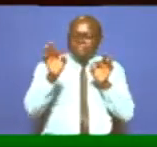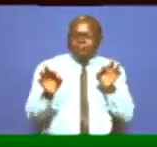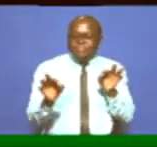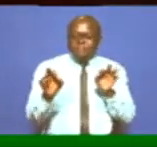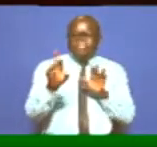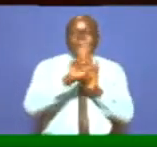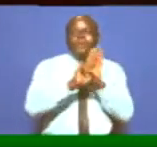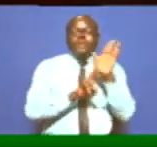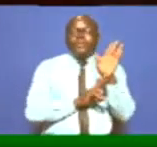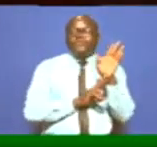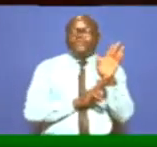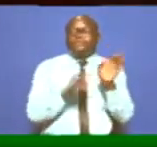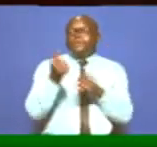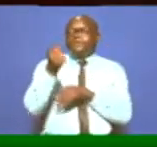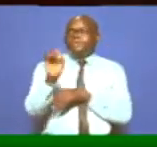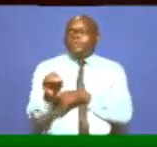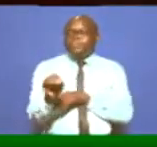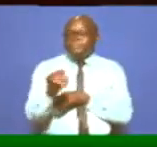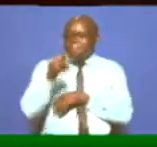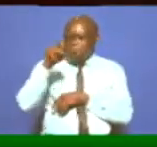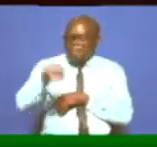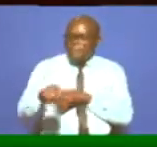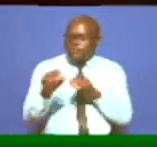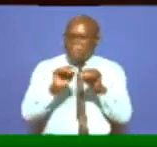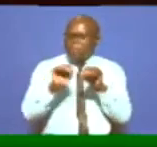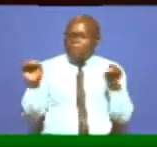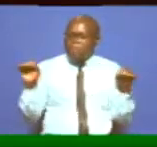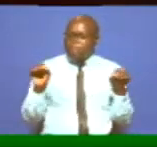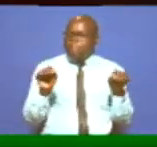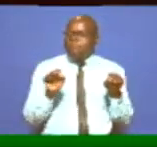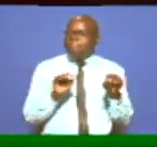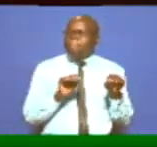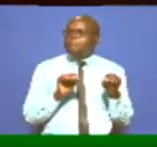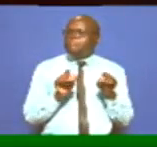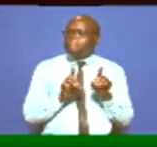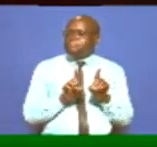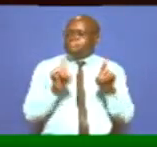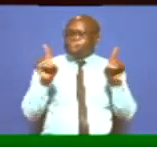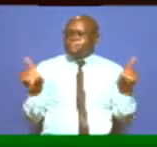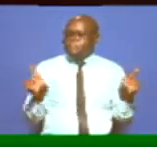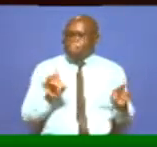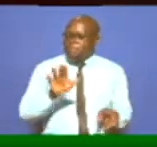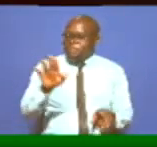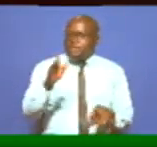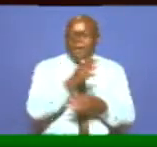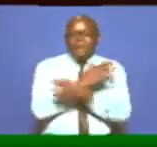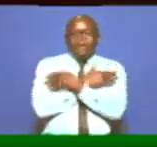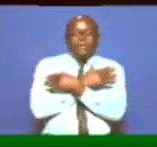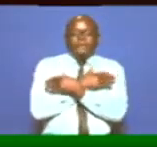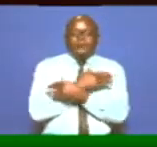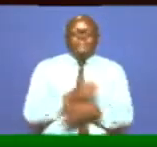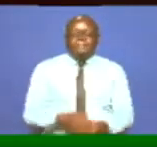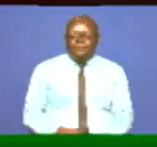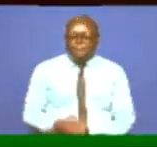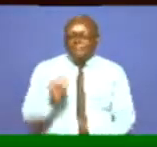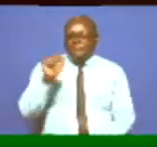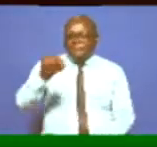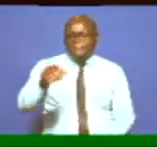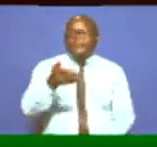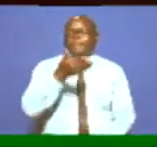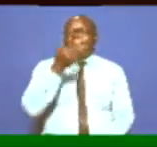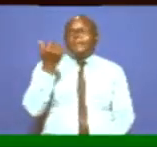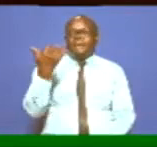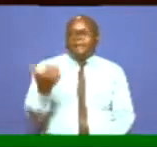under any circumstances. So, Honorable Sankok, you might need to move a little further from your colleagues. Yes, that's better now.